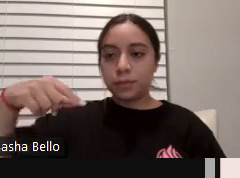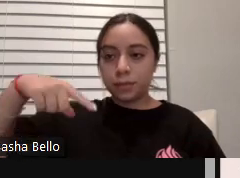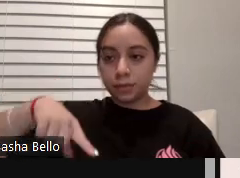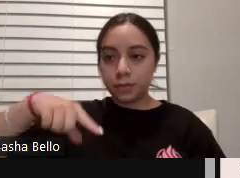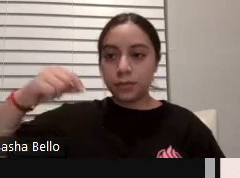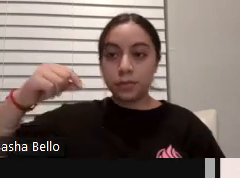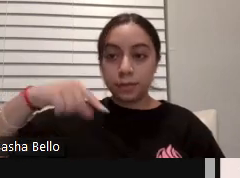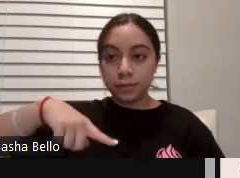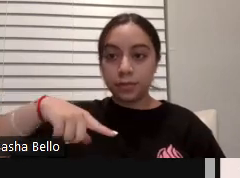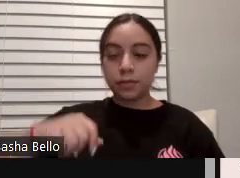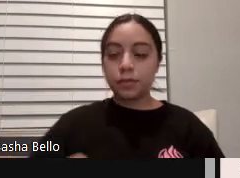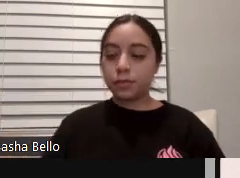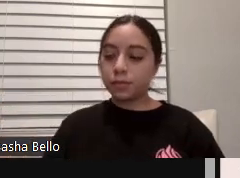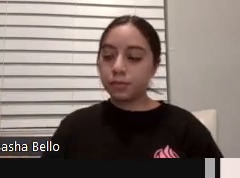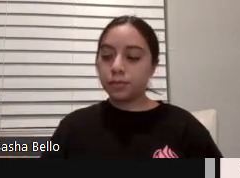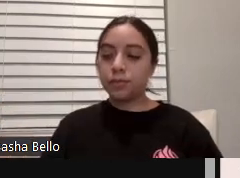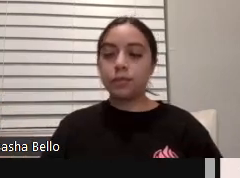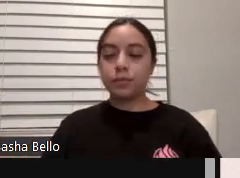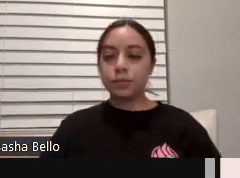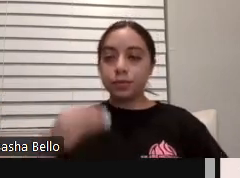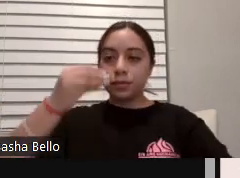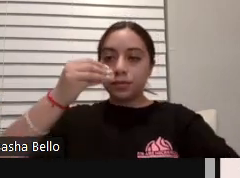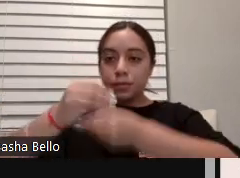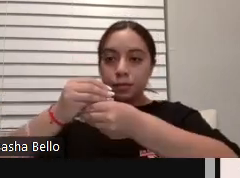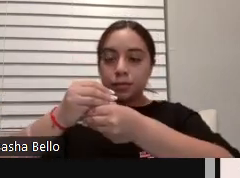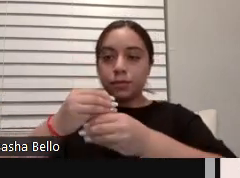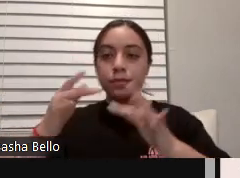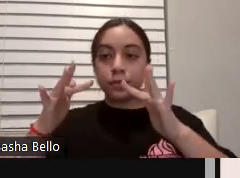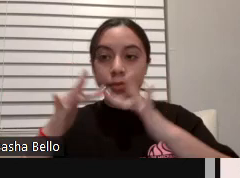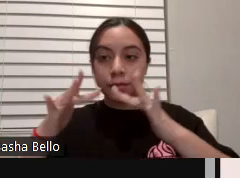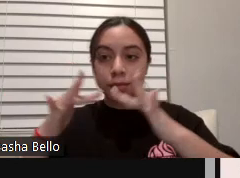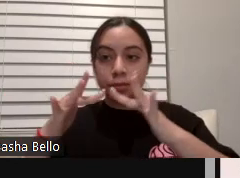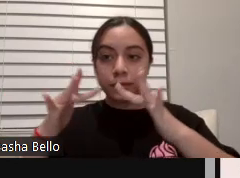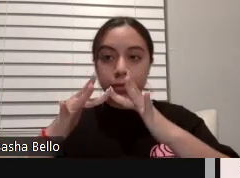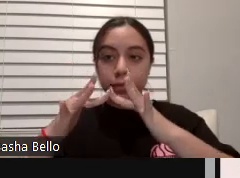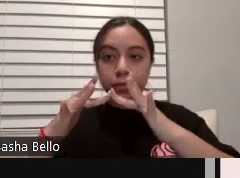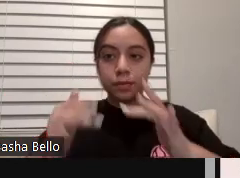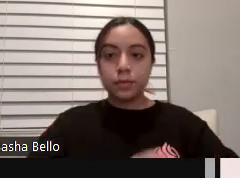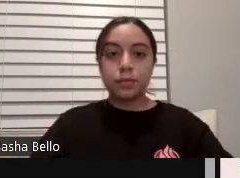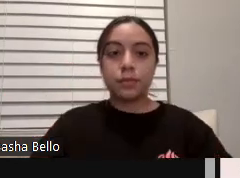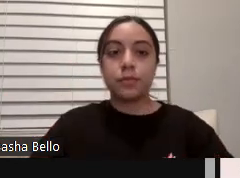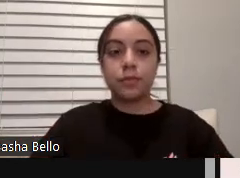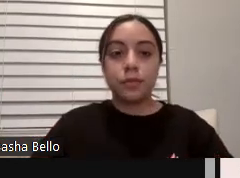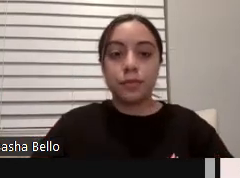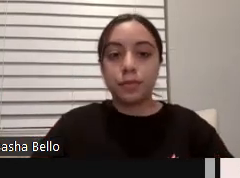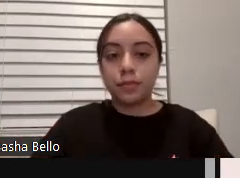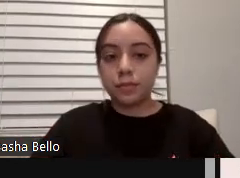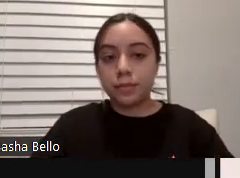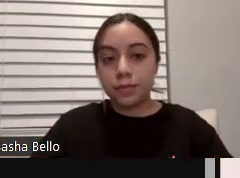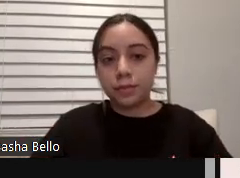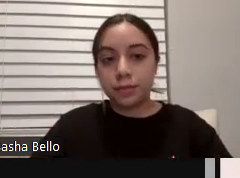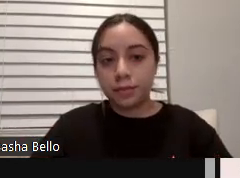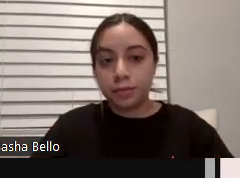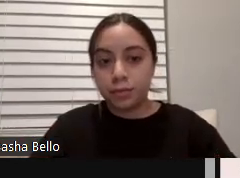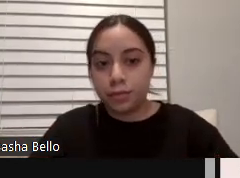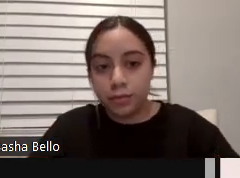So, tap on the message button from the bottom. If you do not see the person on the list, you need to add that contact.